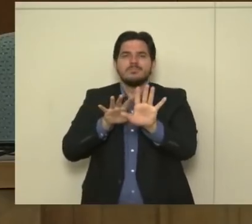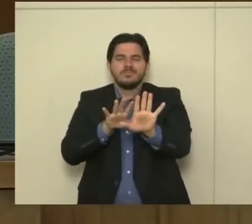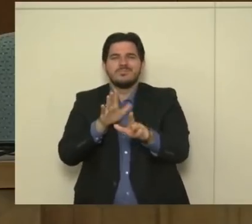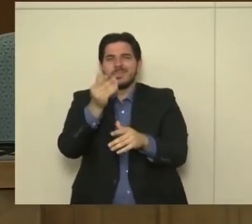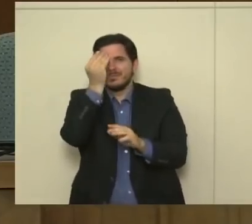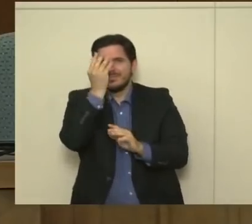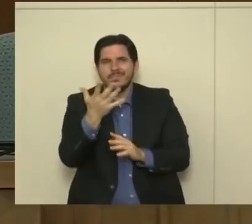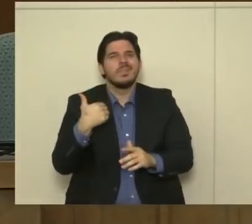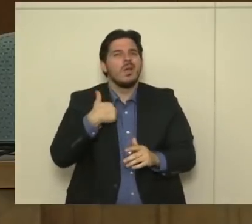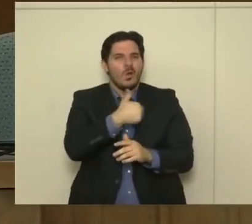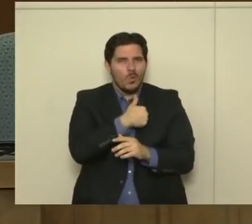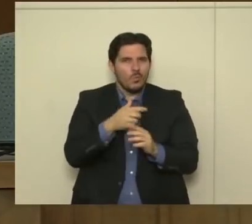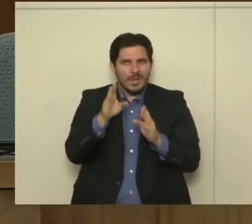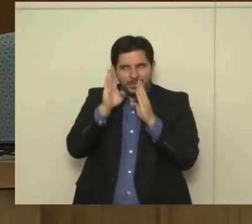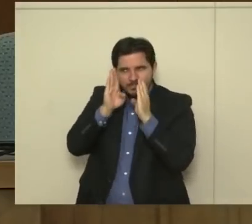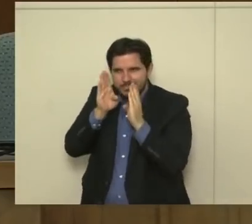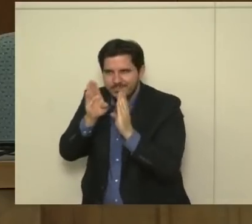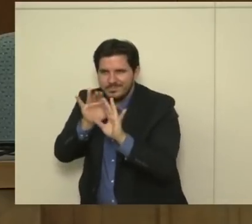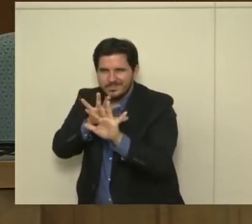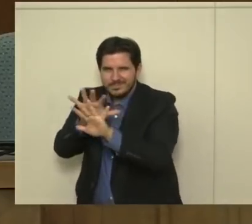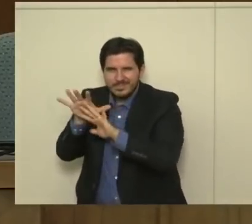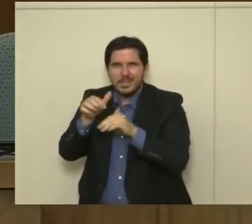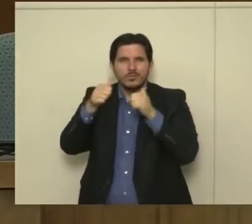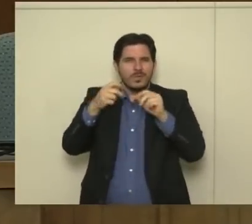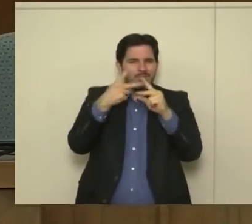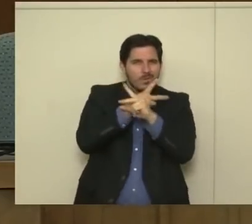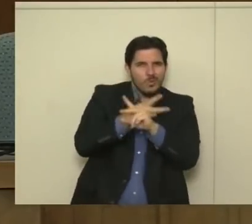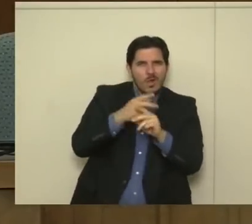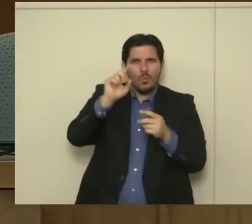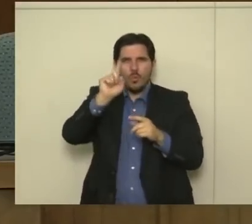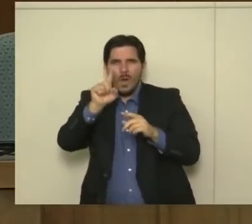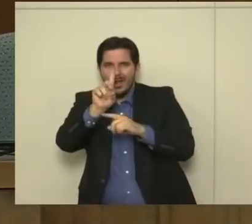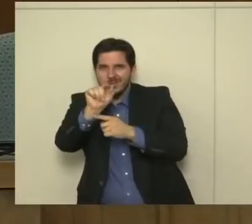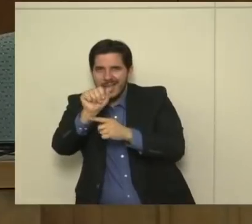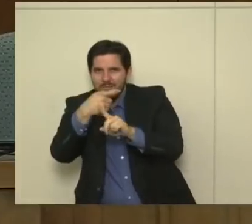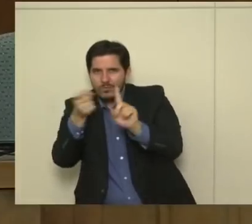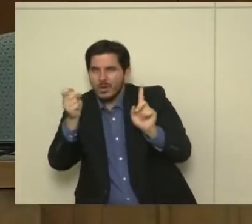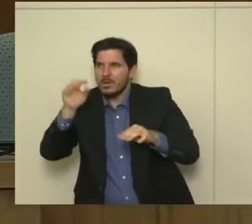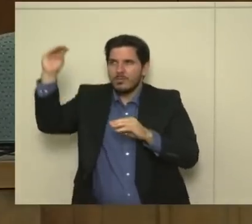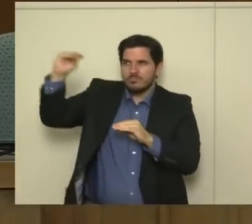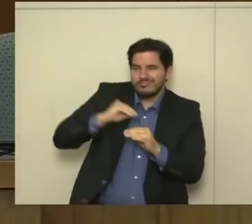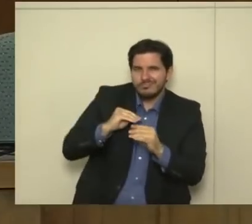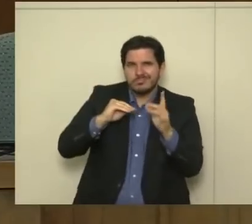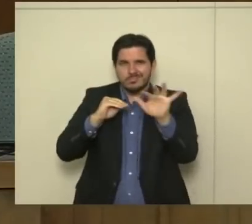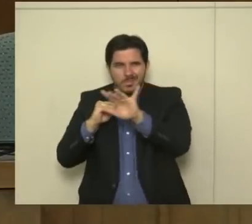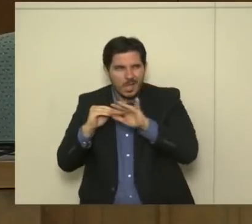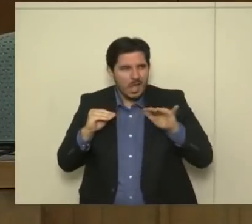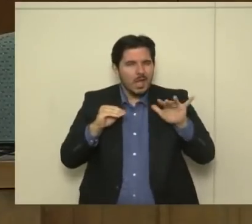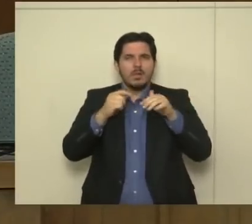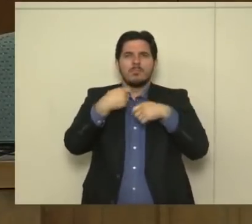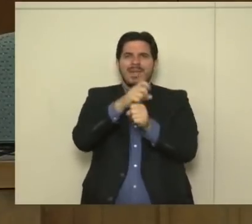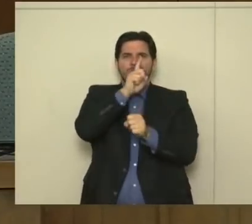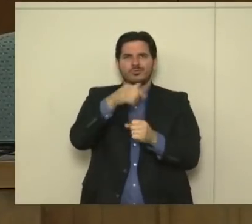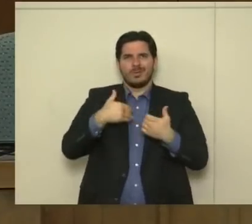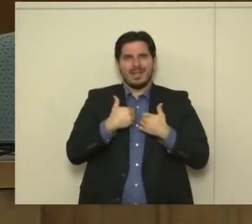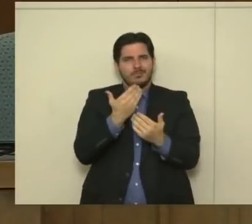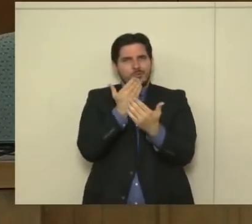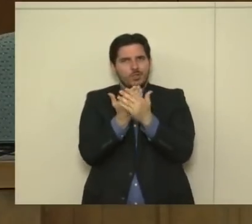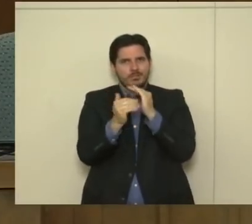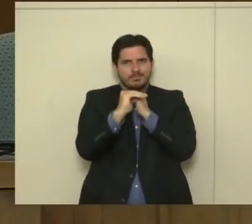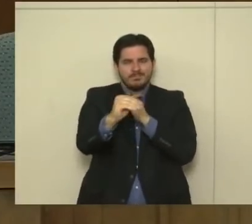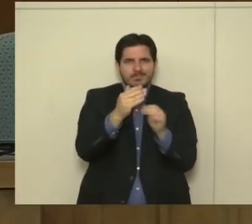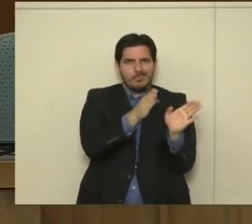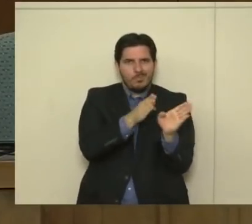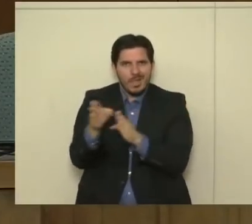there's some attention being paid right now to the interfaces to make sure that we have a a backup plan or an alternative